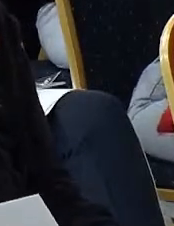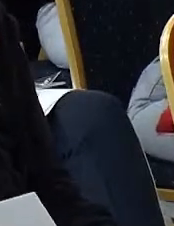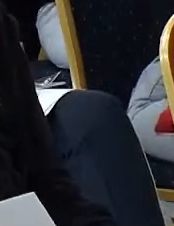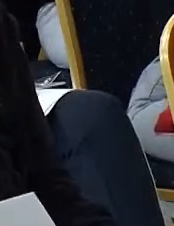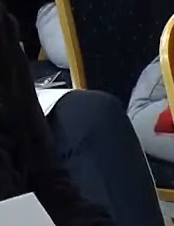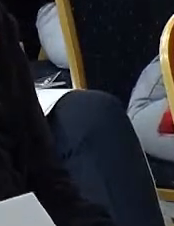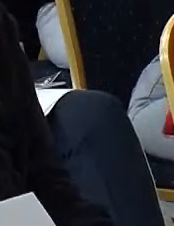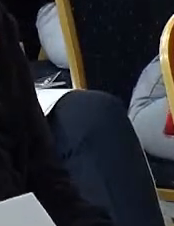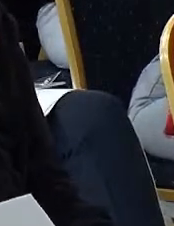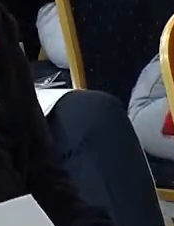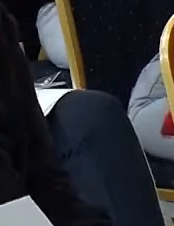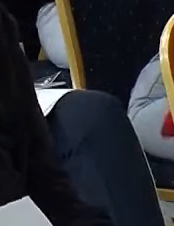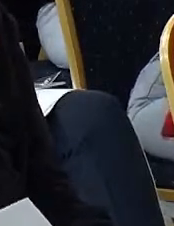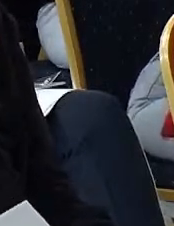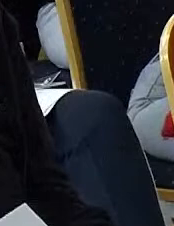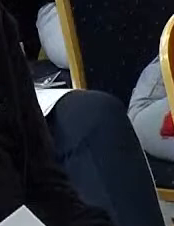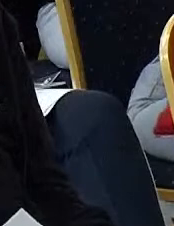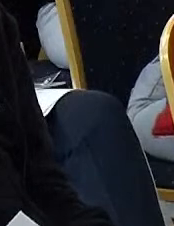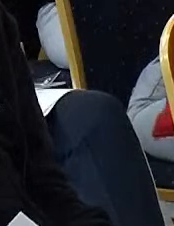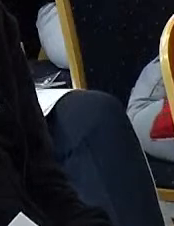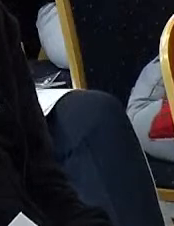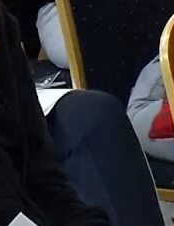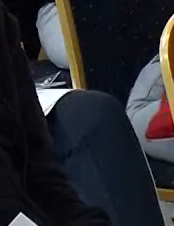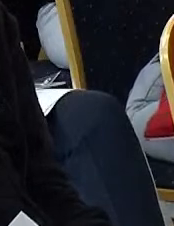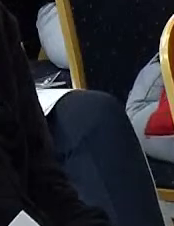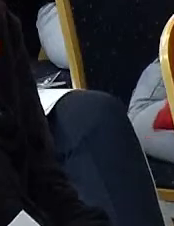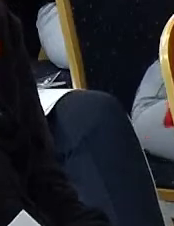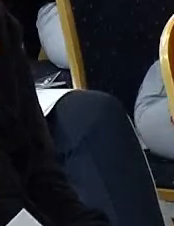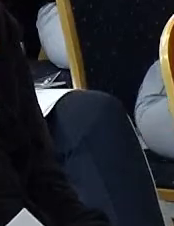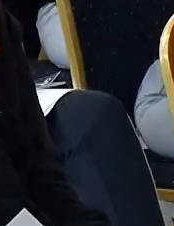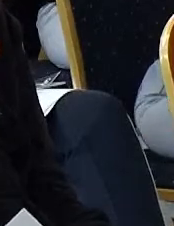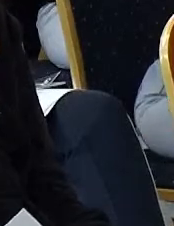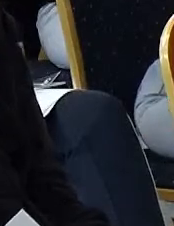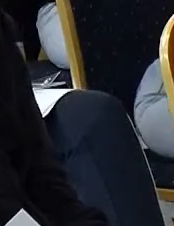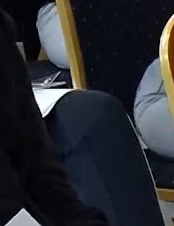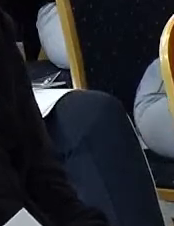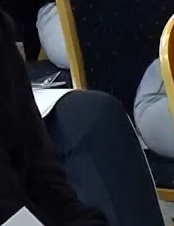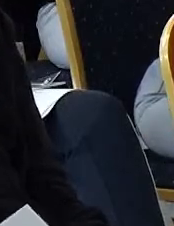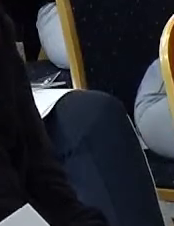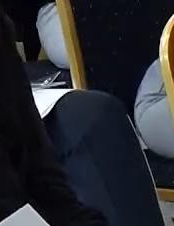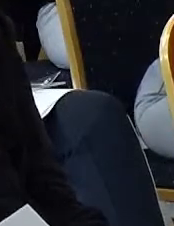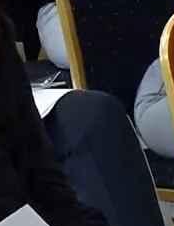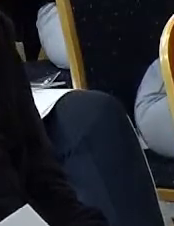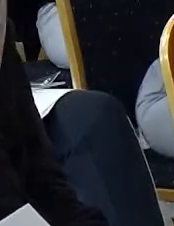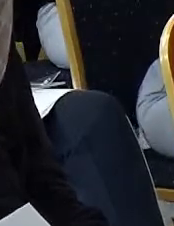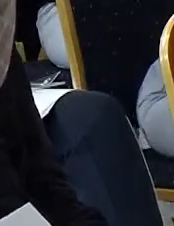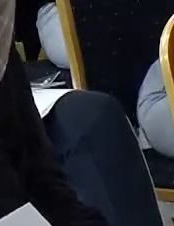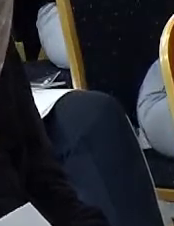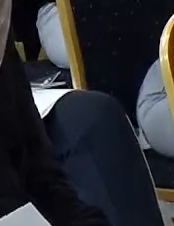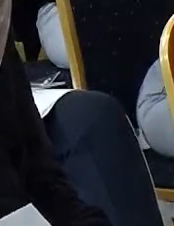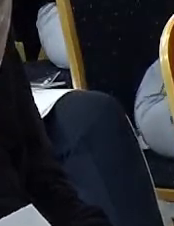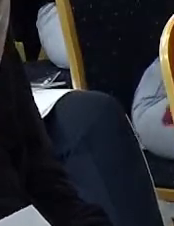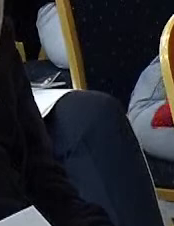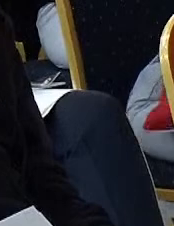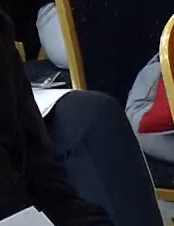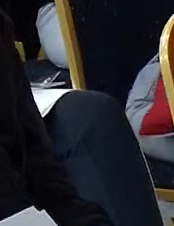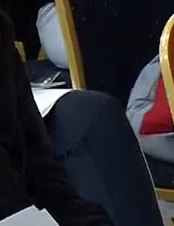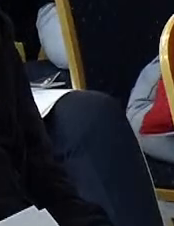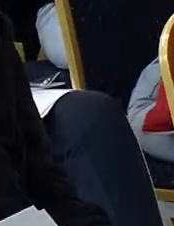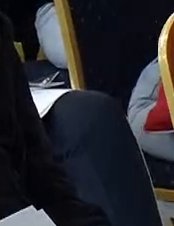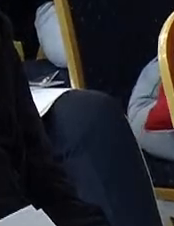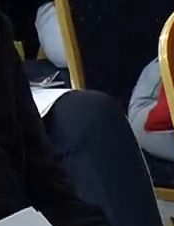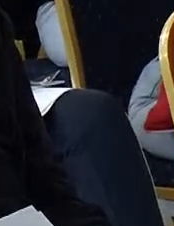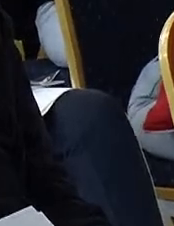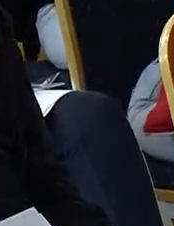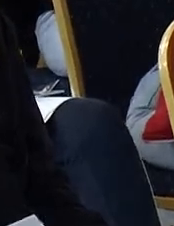NWDC, di YDC, what the SME developers. We have various entities which I've